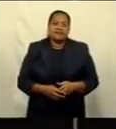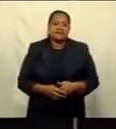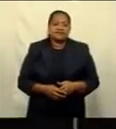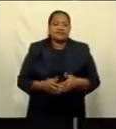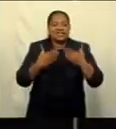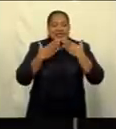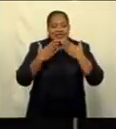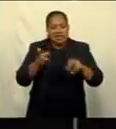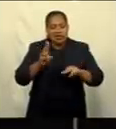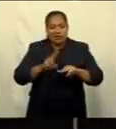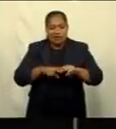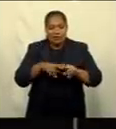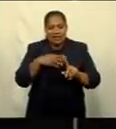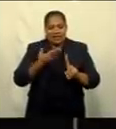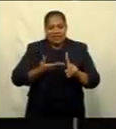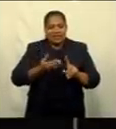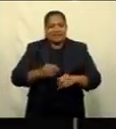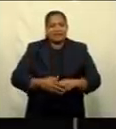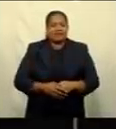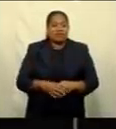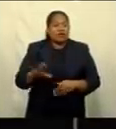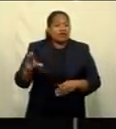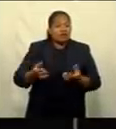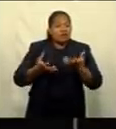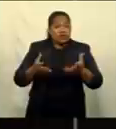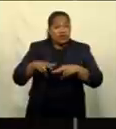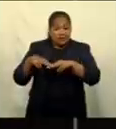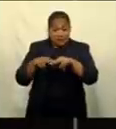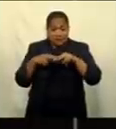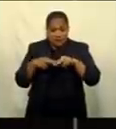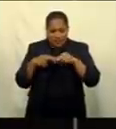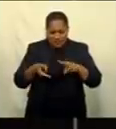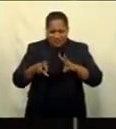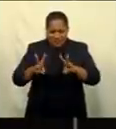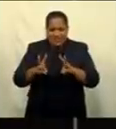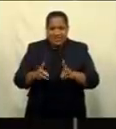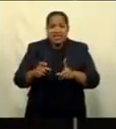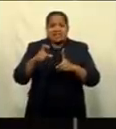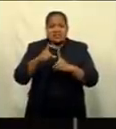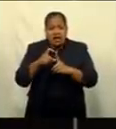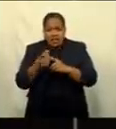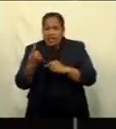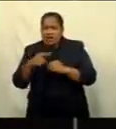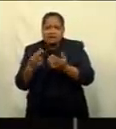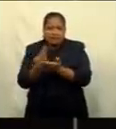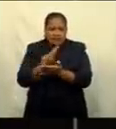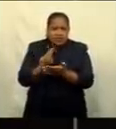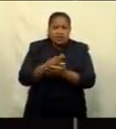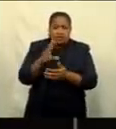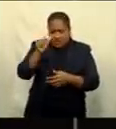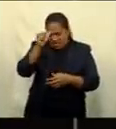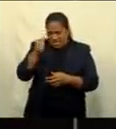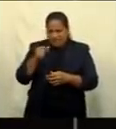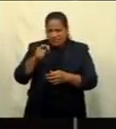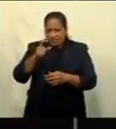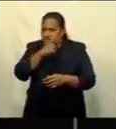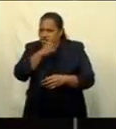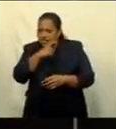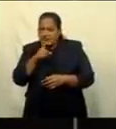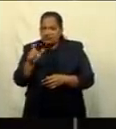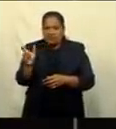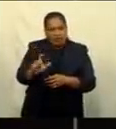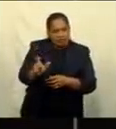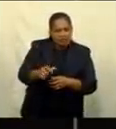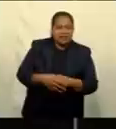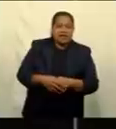Thank you, Felipe. From cooking Fiji-style dal and rice to Indian chicken tacos and chicken curry, the MasterChef